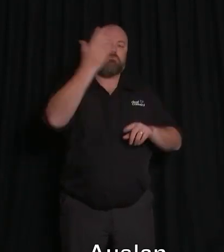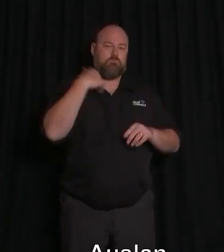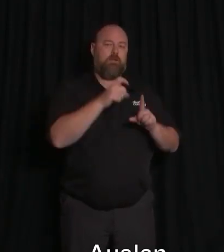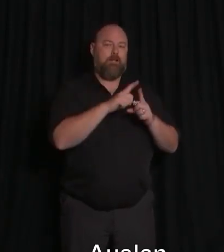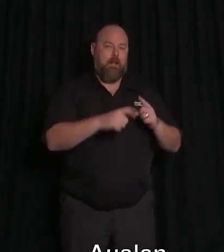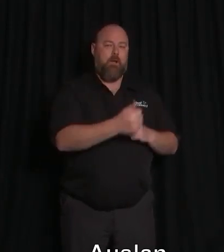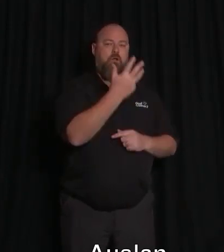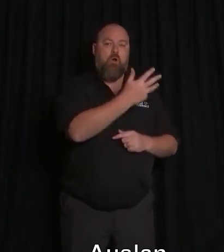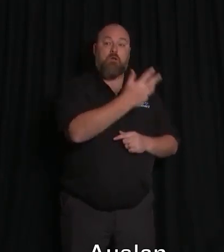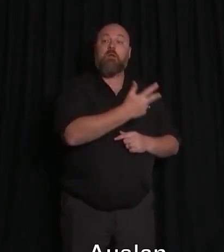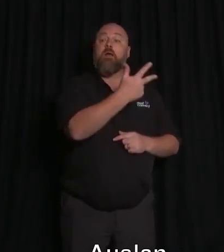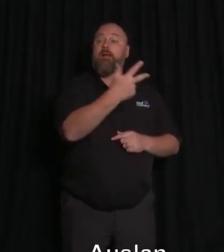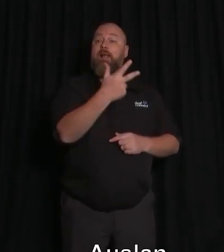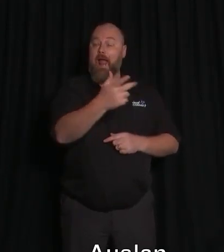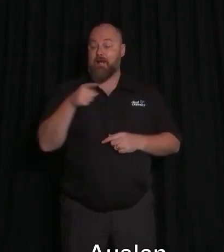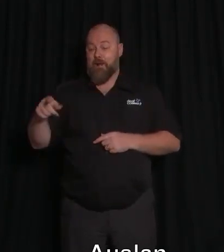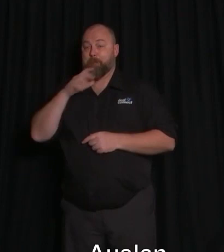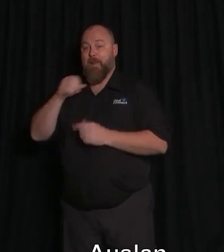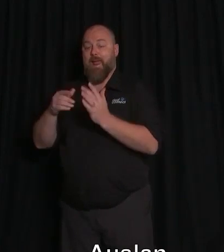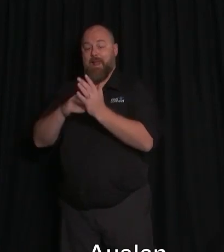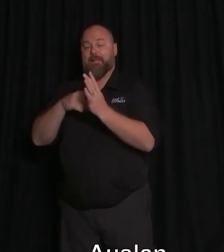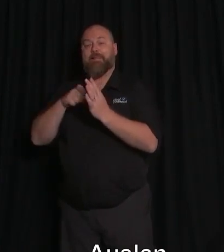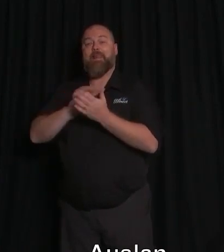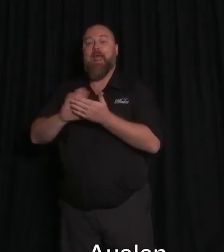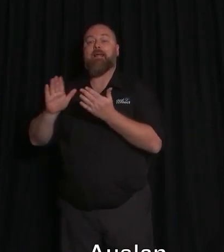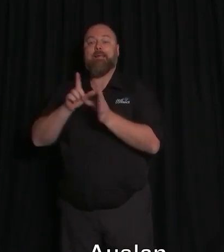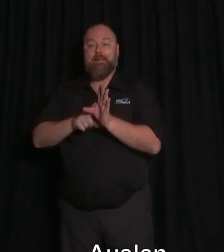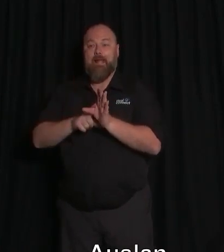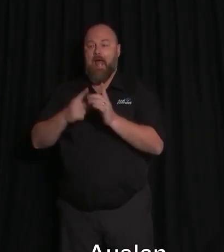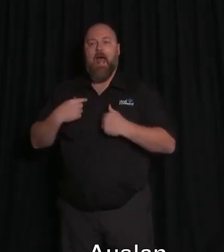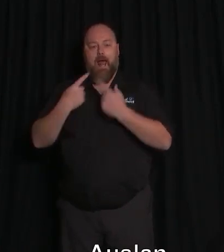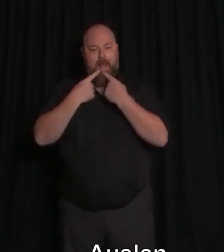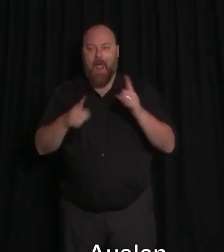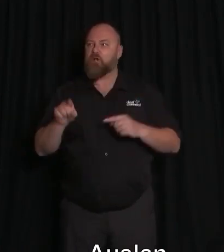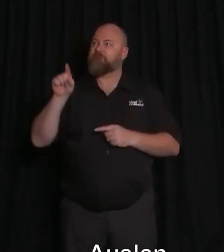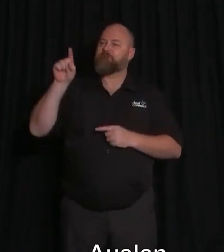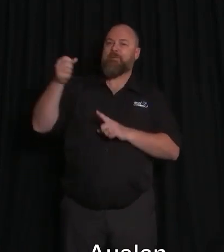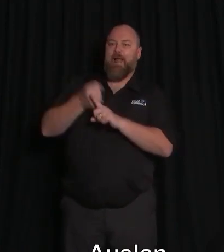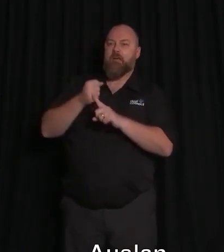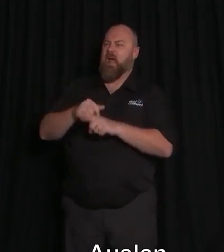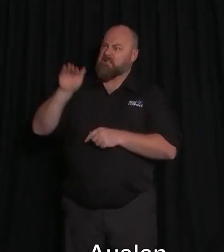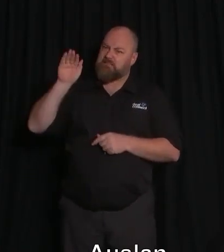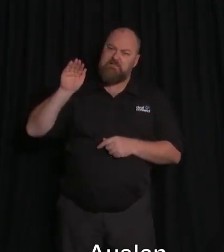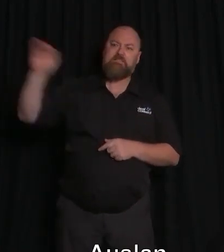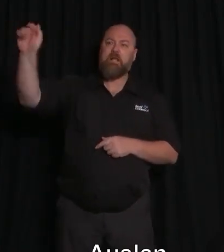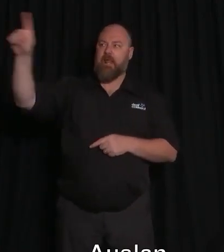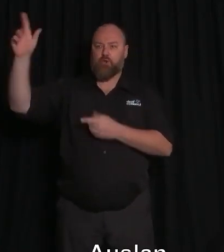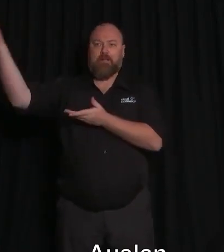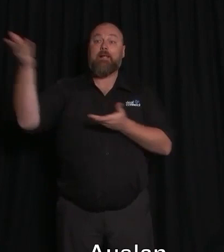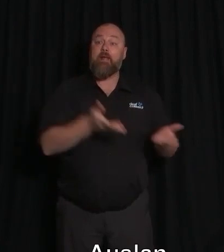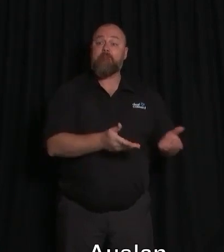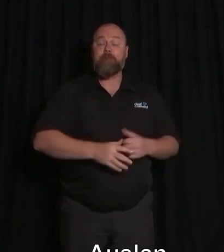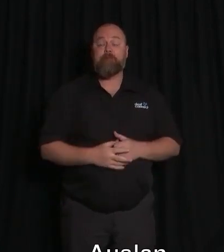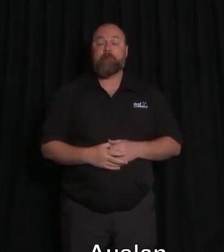Zaki announced the creation of the treatment action campaign, that there should be treatment for everyone. And that is still a slogan that